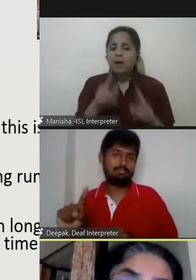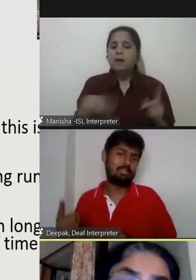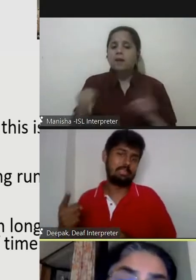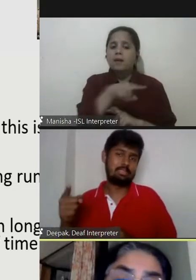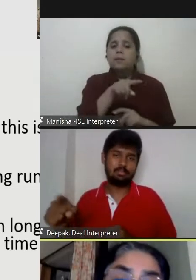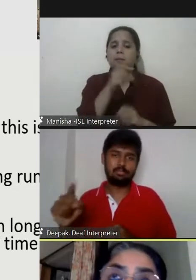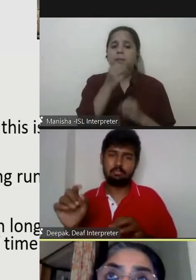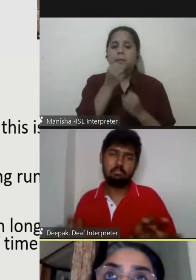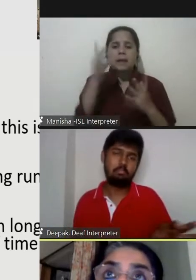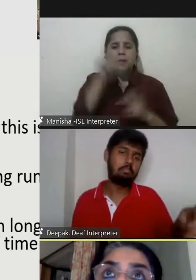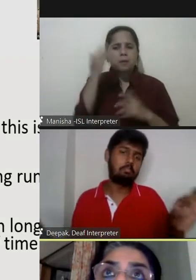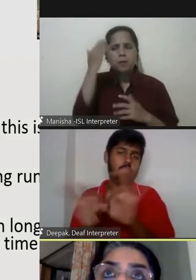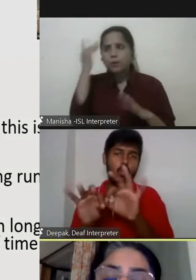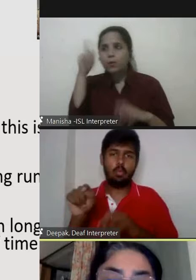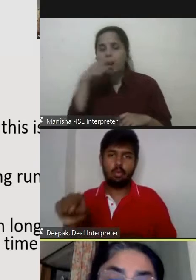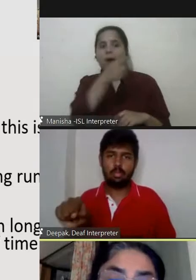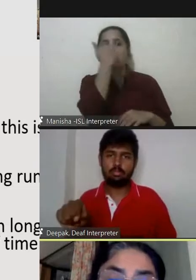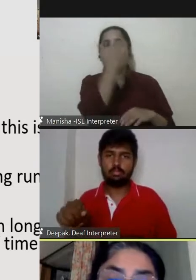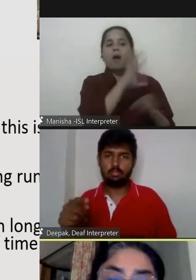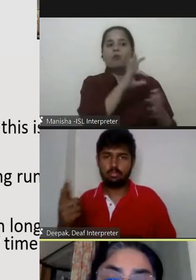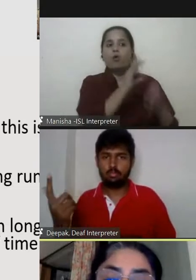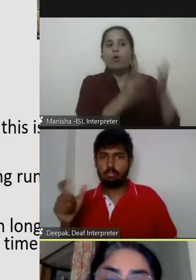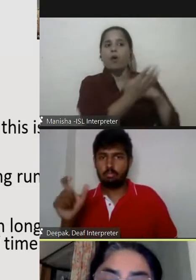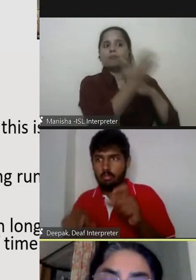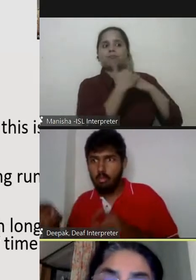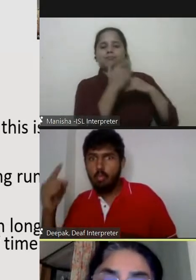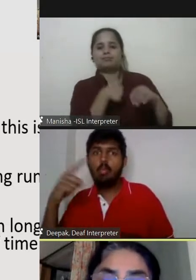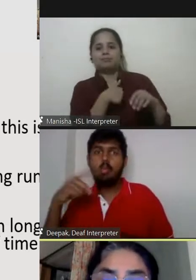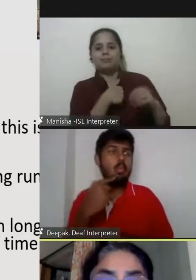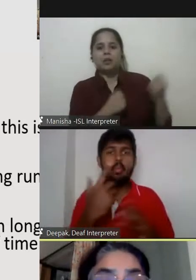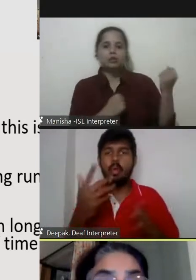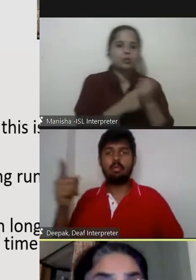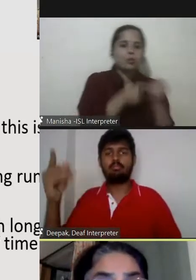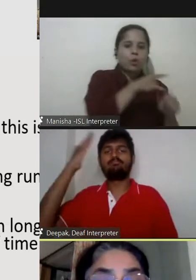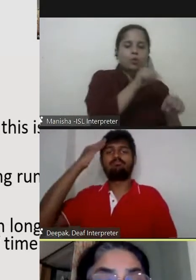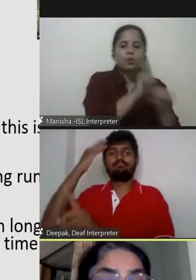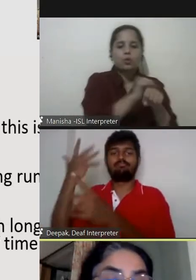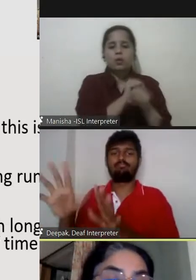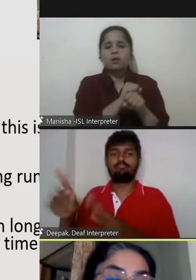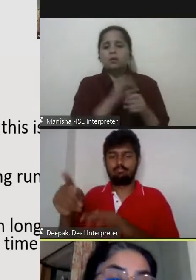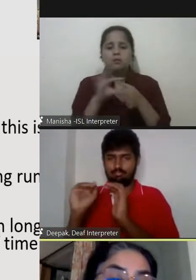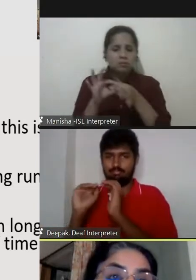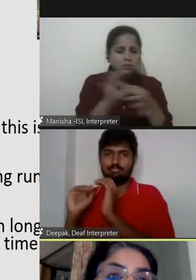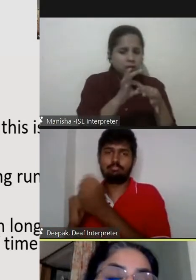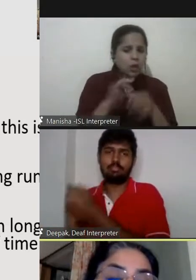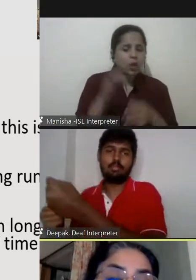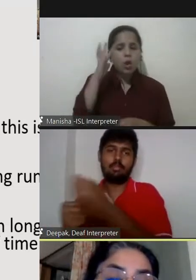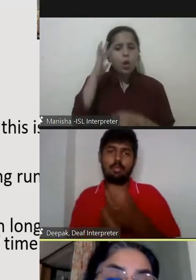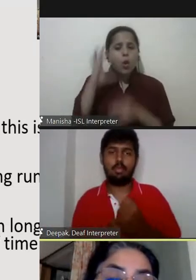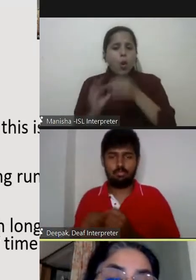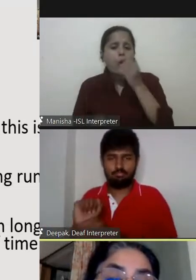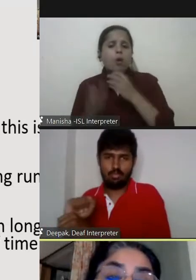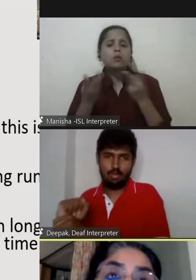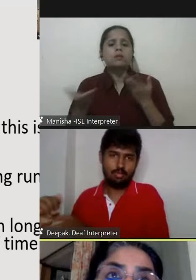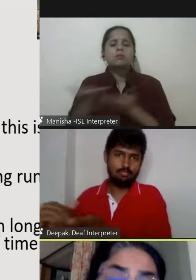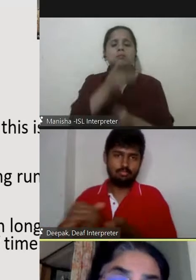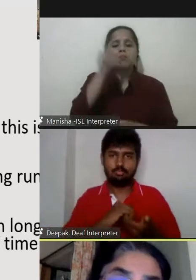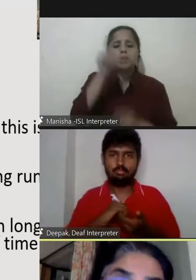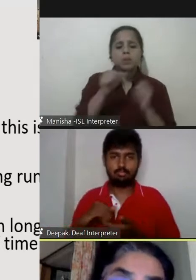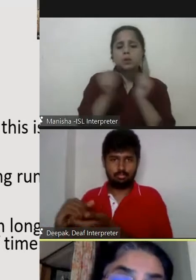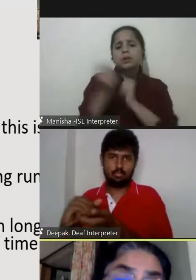The importance of strengthening the support structures, networks, organizations of people with